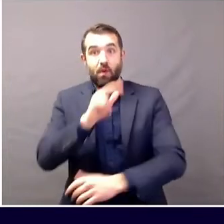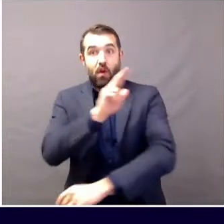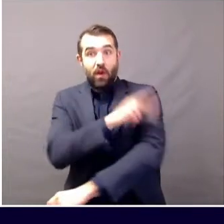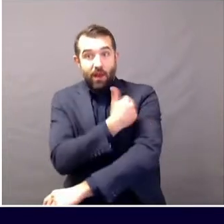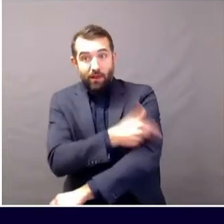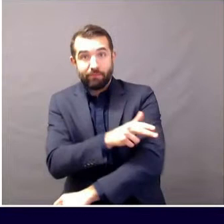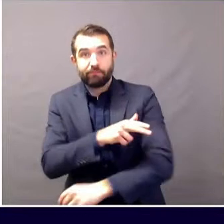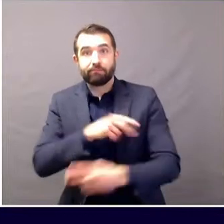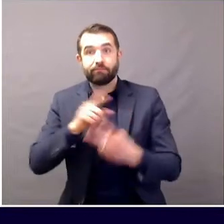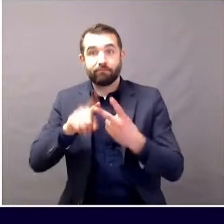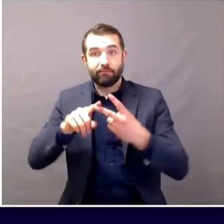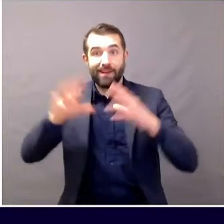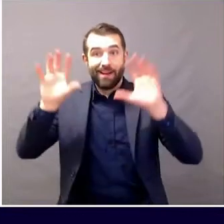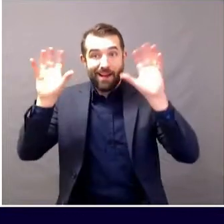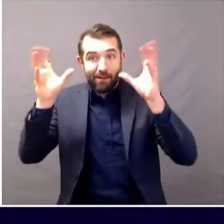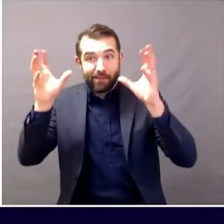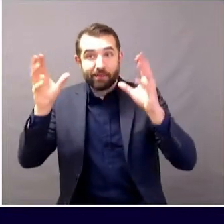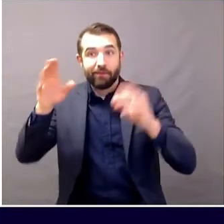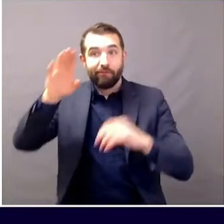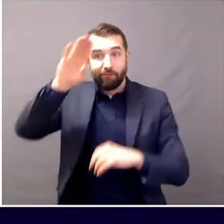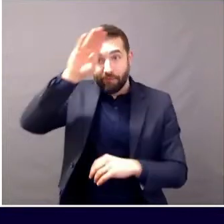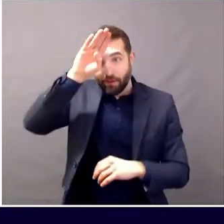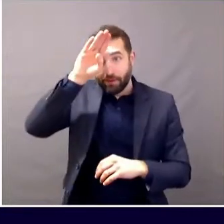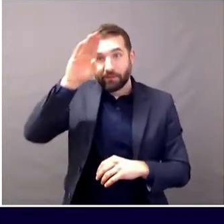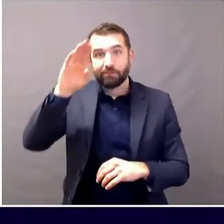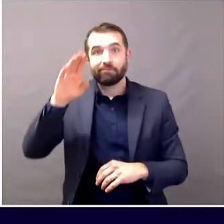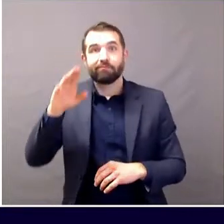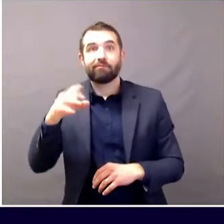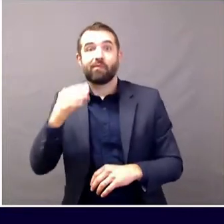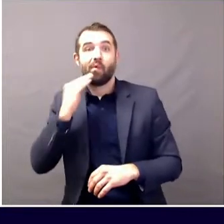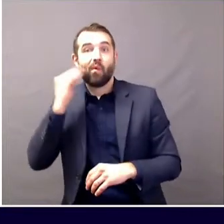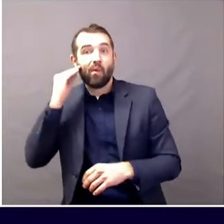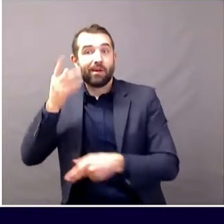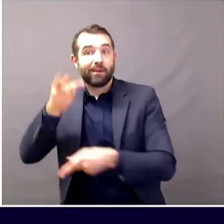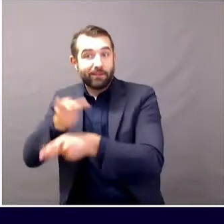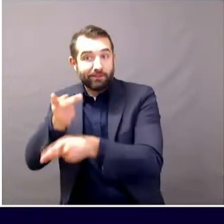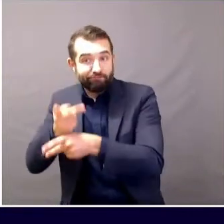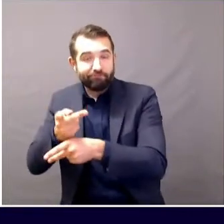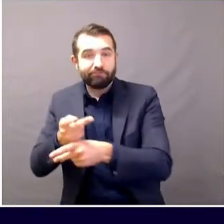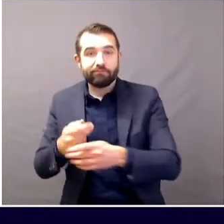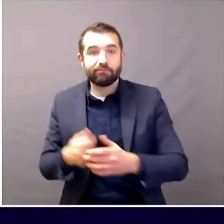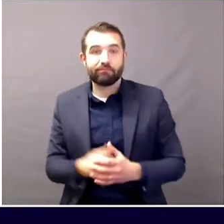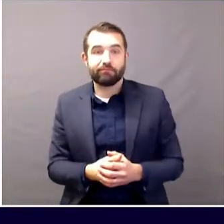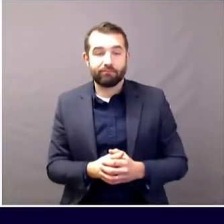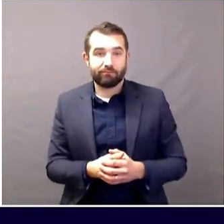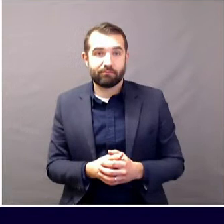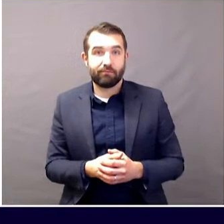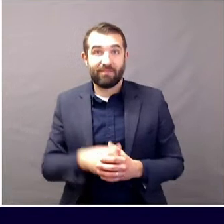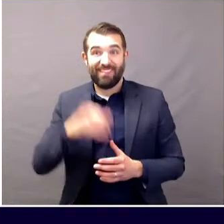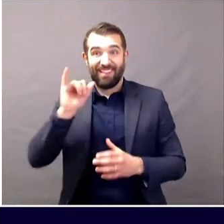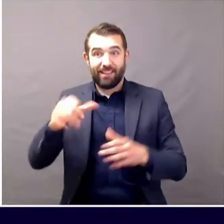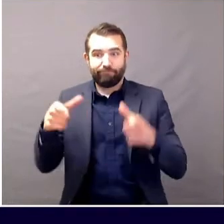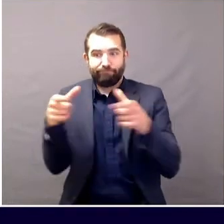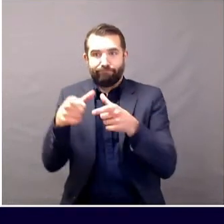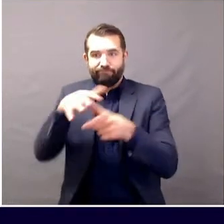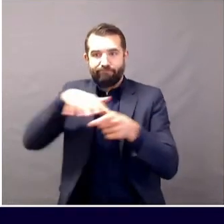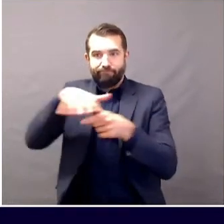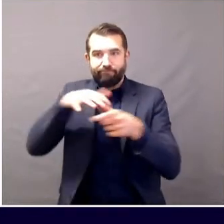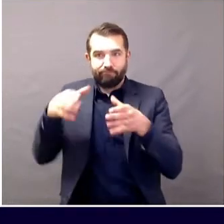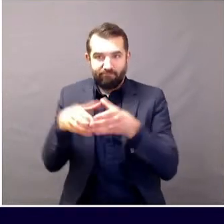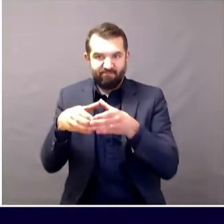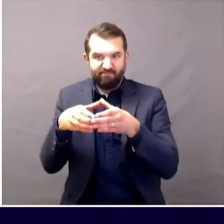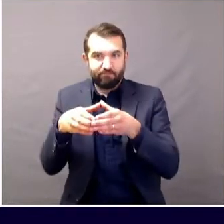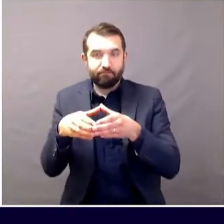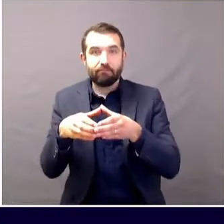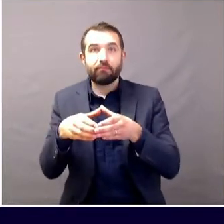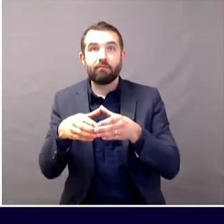providers. But very soon, we expect to be expanding our concentric circles of those whom we vaccinate, not